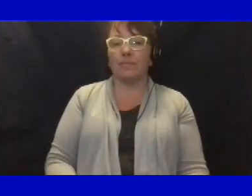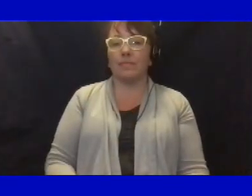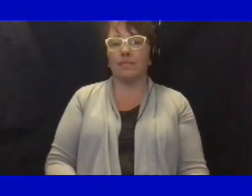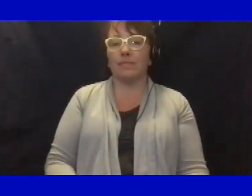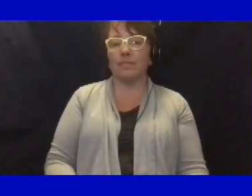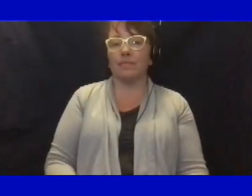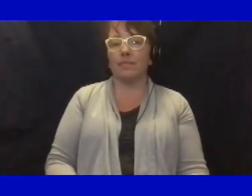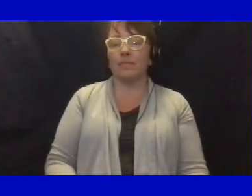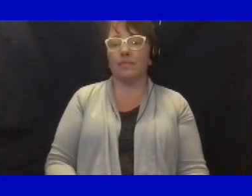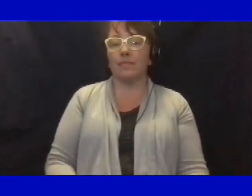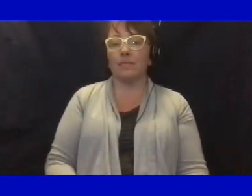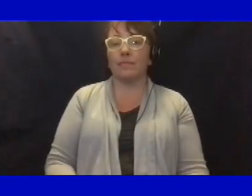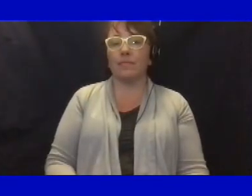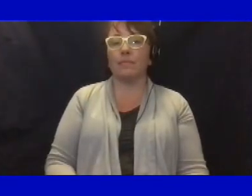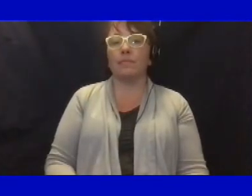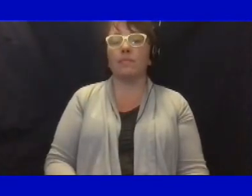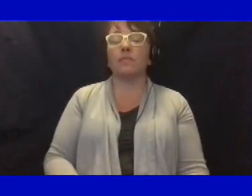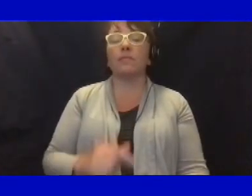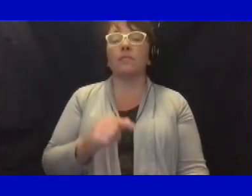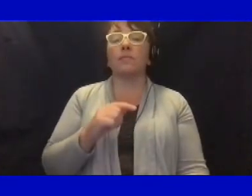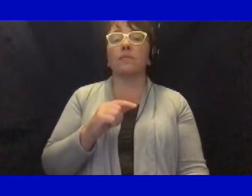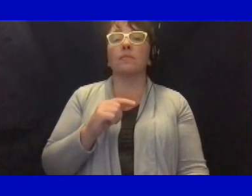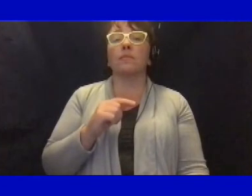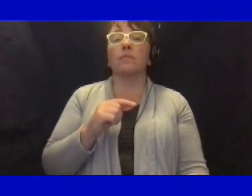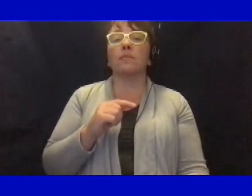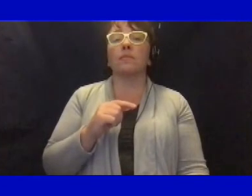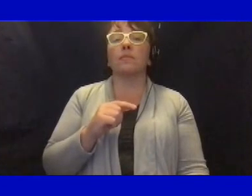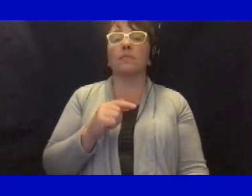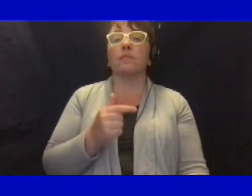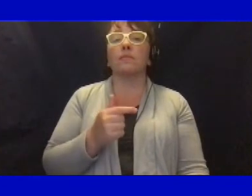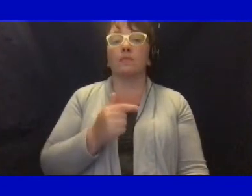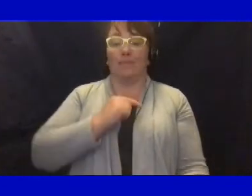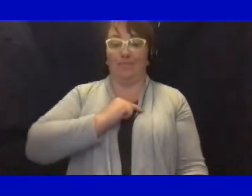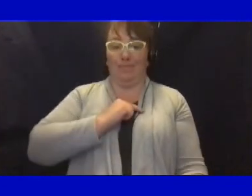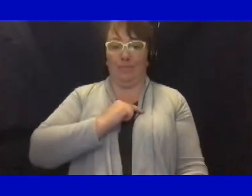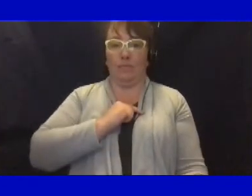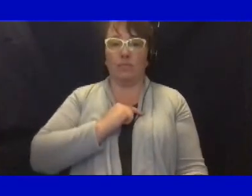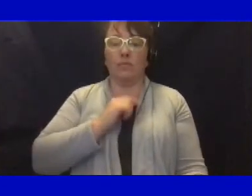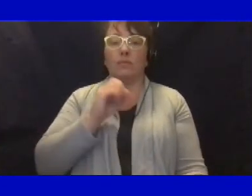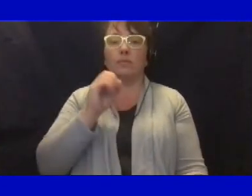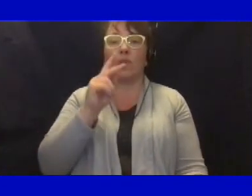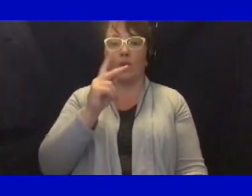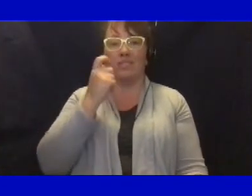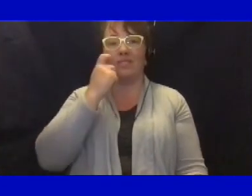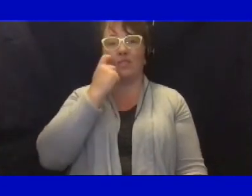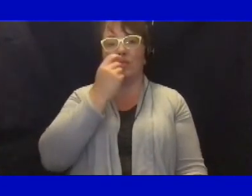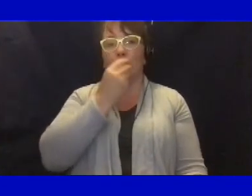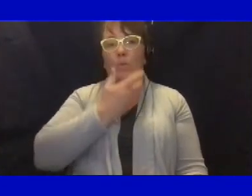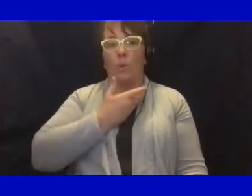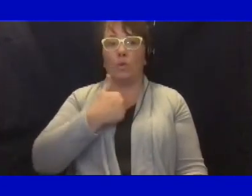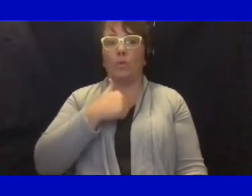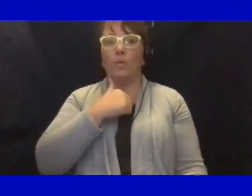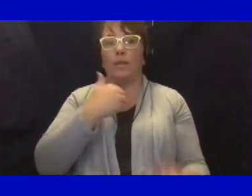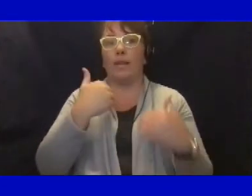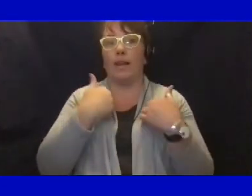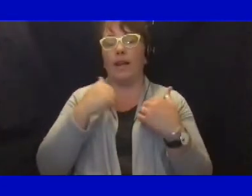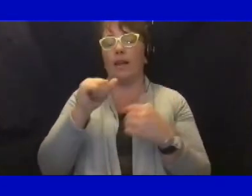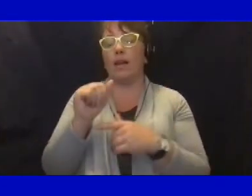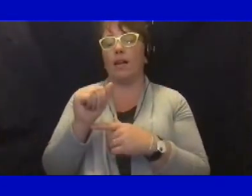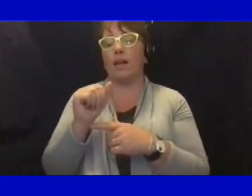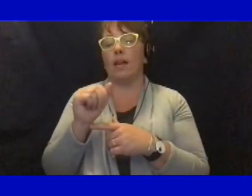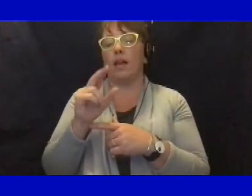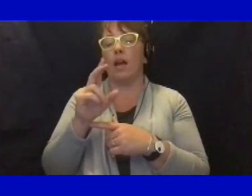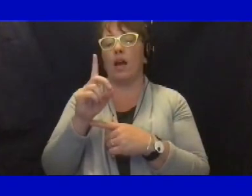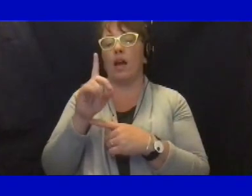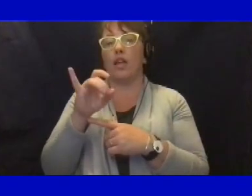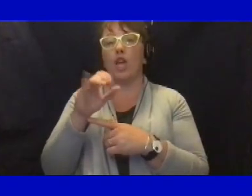Okay. If we go back to the PowerPoint now, I was just told that we were having some audio issues, and the audio up until the point that video